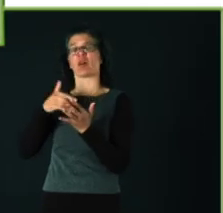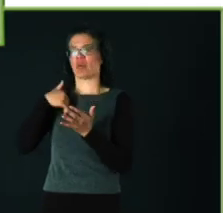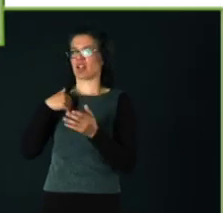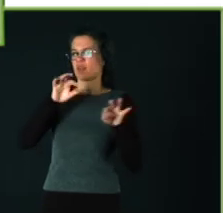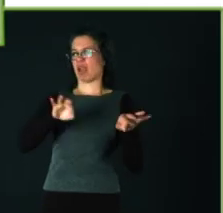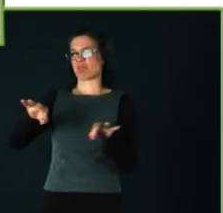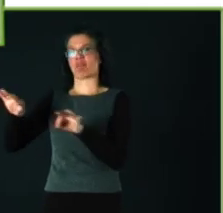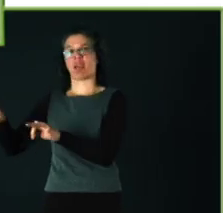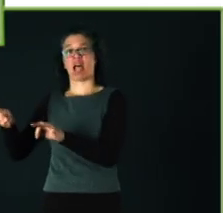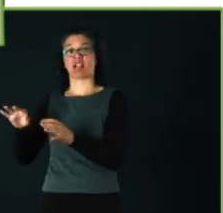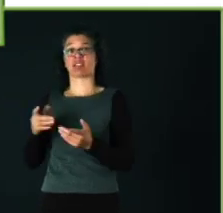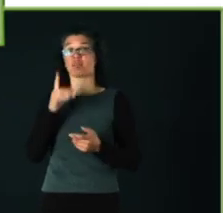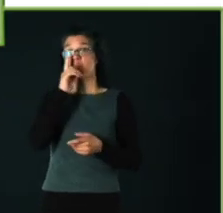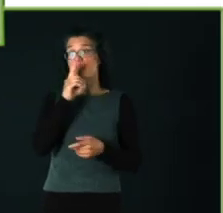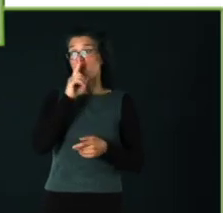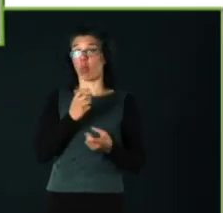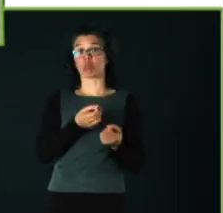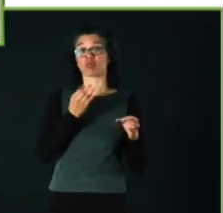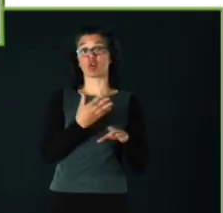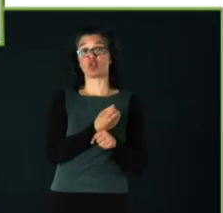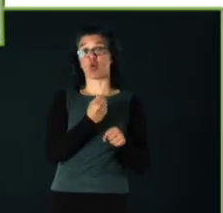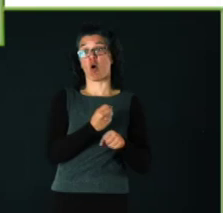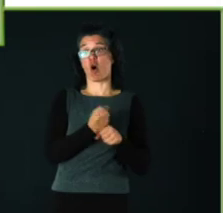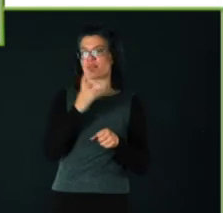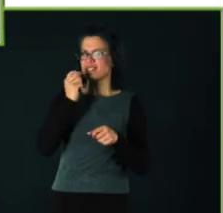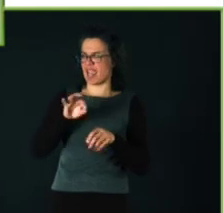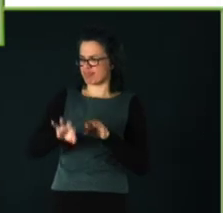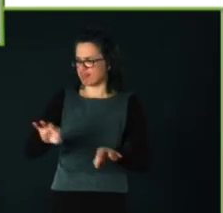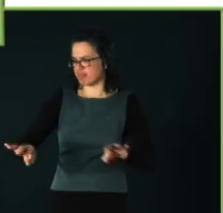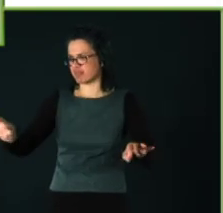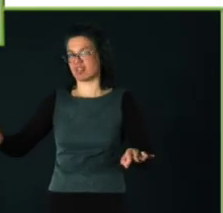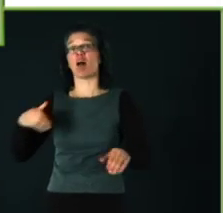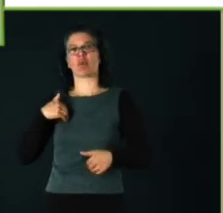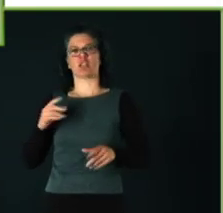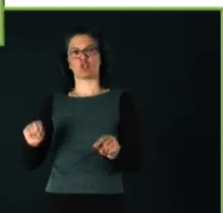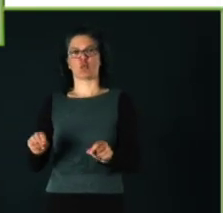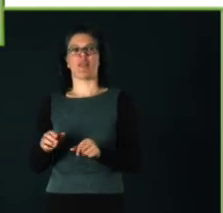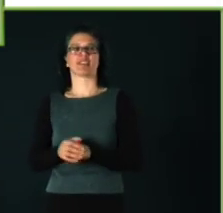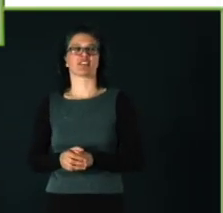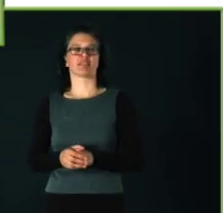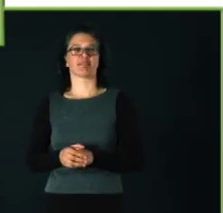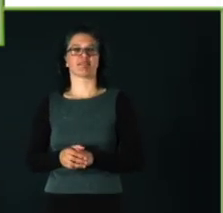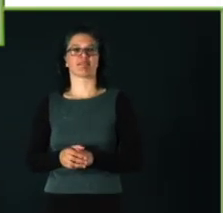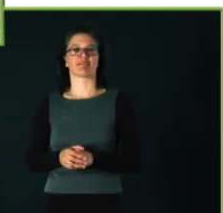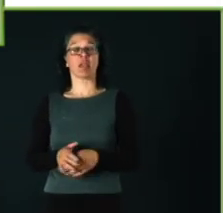willing unemployed, and we should be proud of our town. Now, back